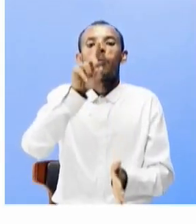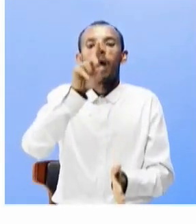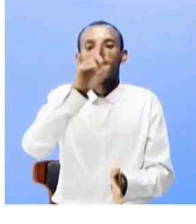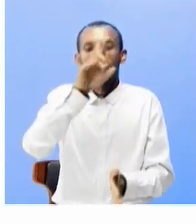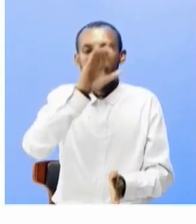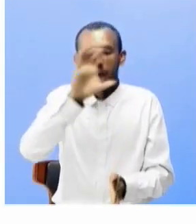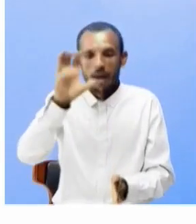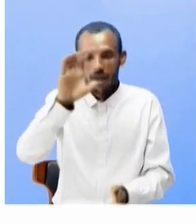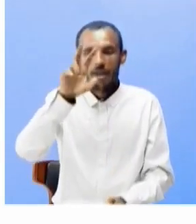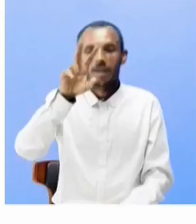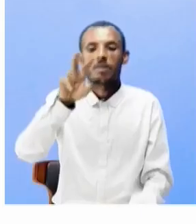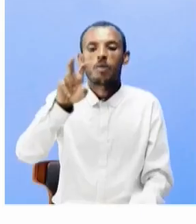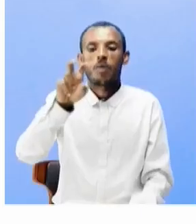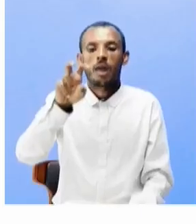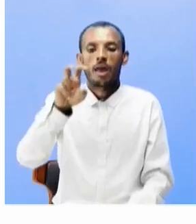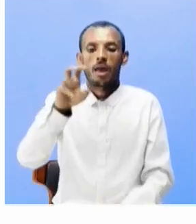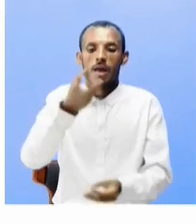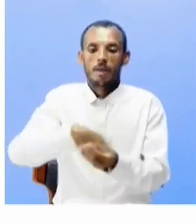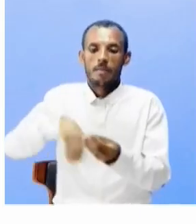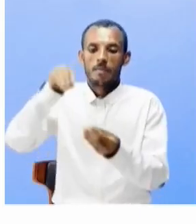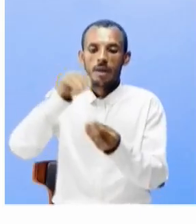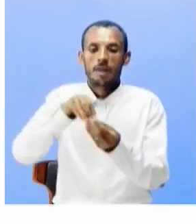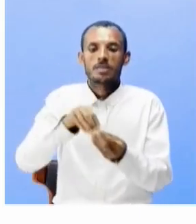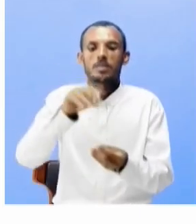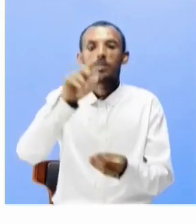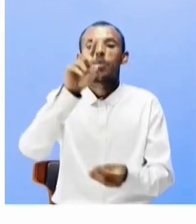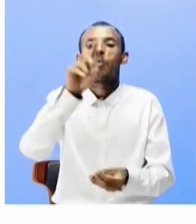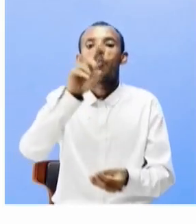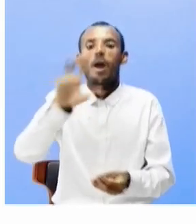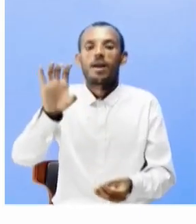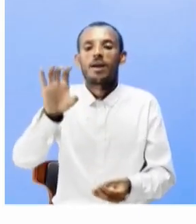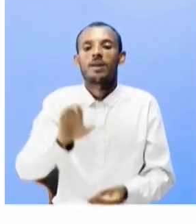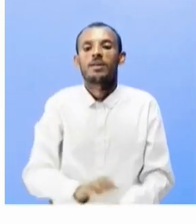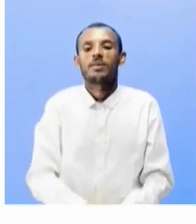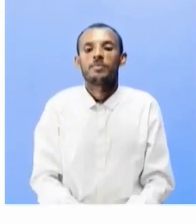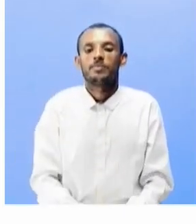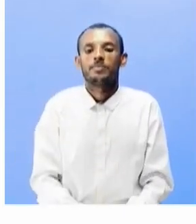120 plus 100.